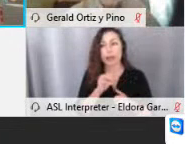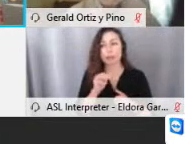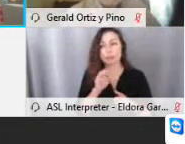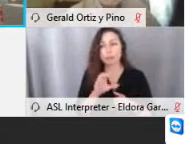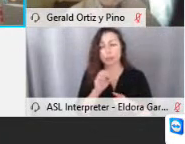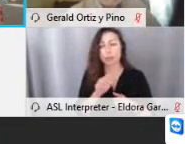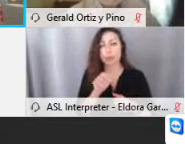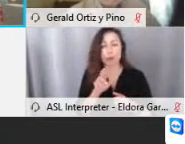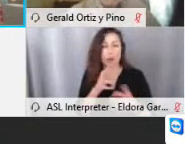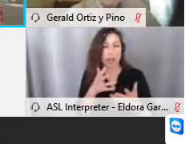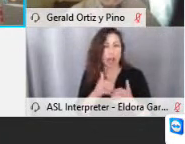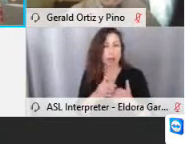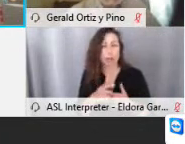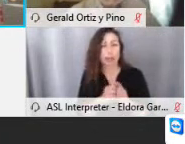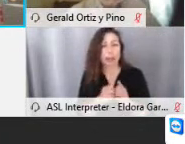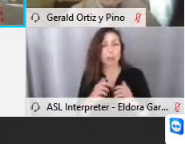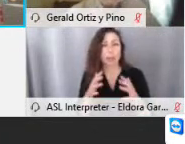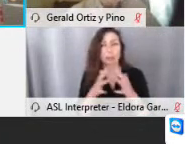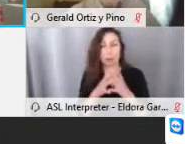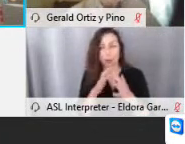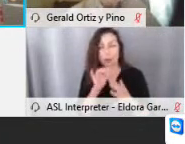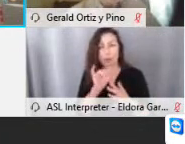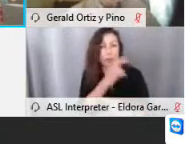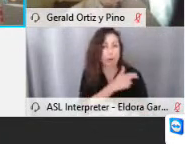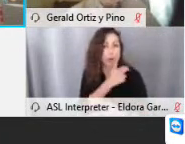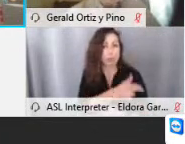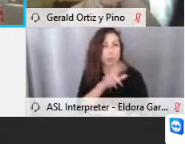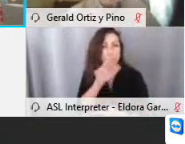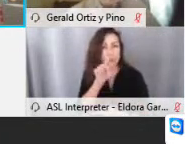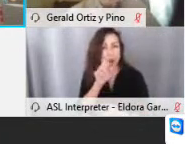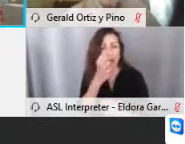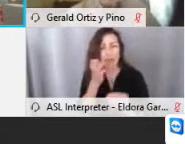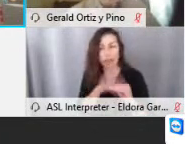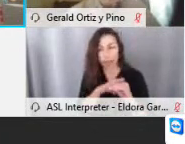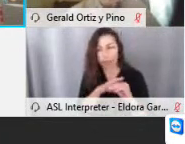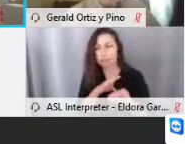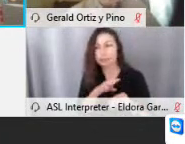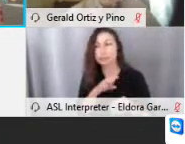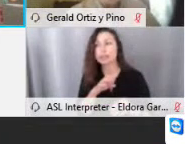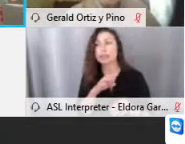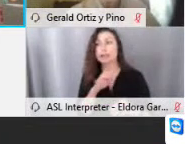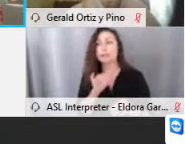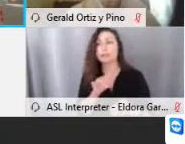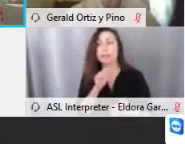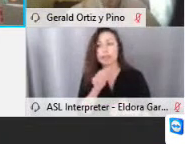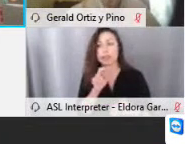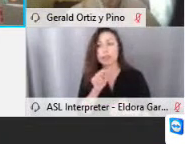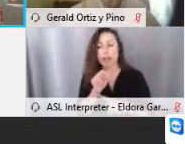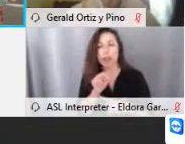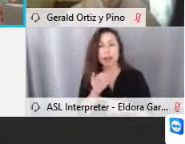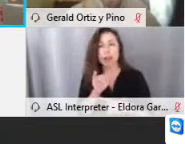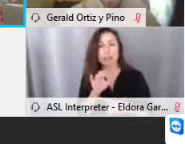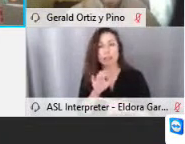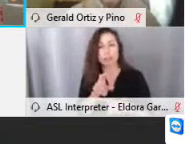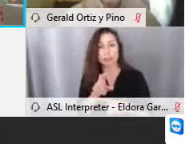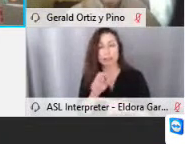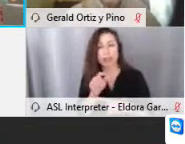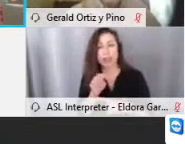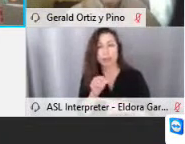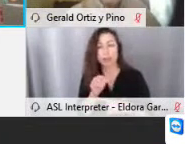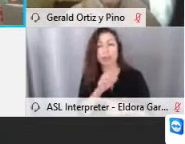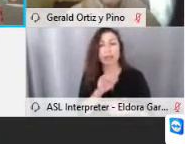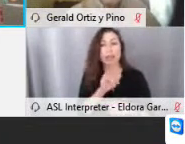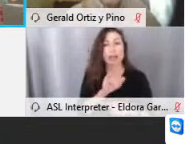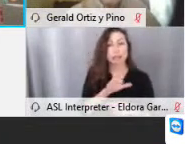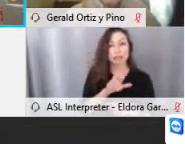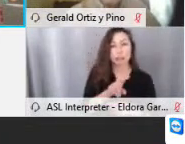MCOs implemented the hospital rate increases for both non-ICU claims and ICU claims that we put in